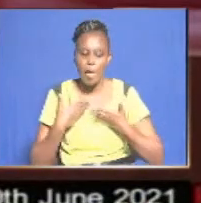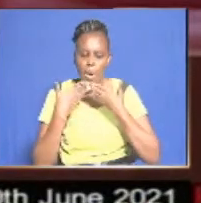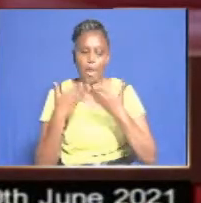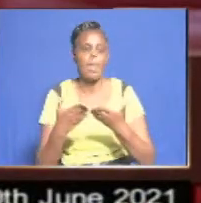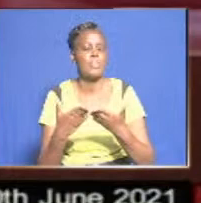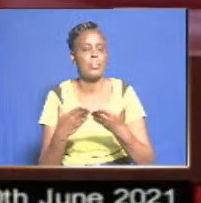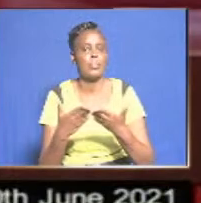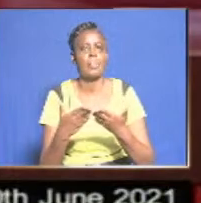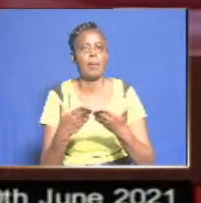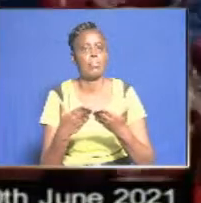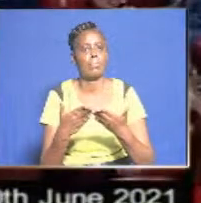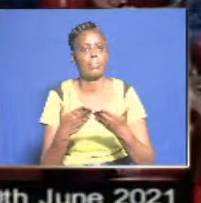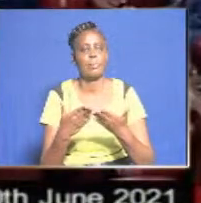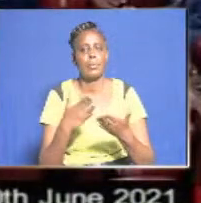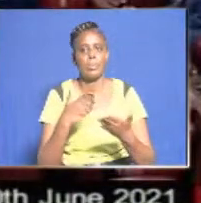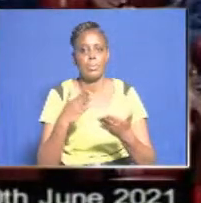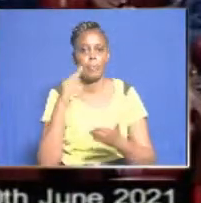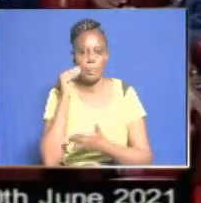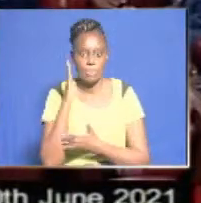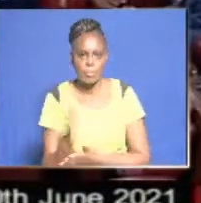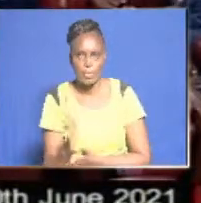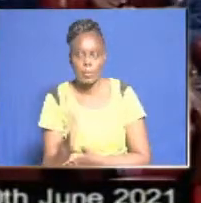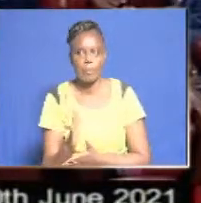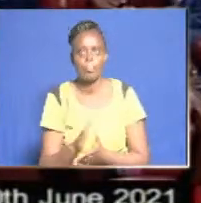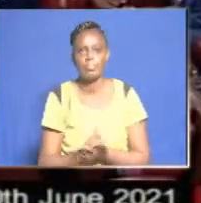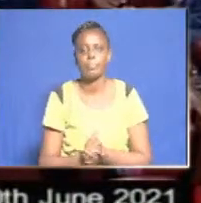directed by you, Mr. Speaker. Very well.